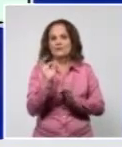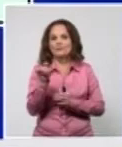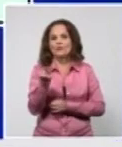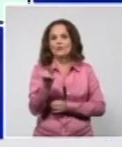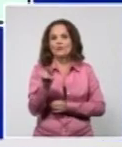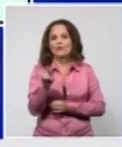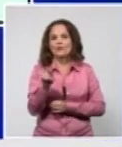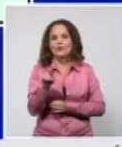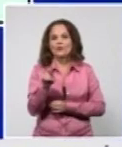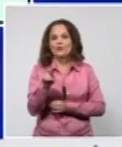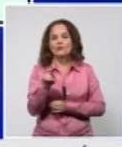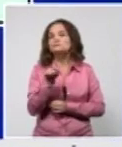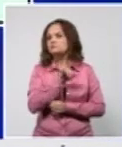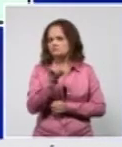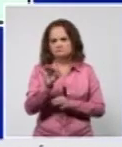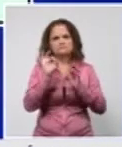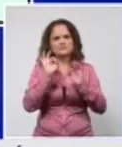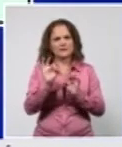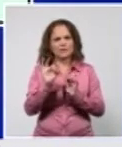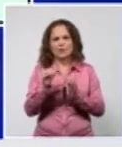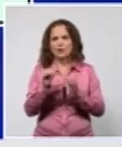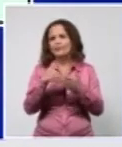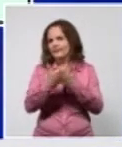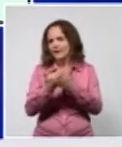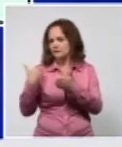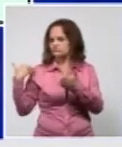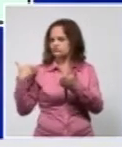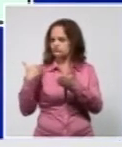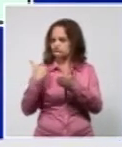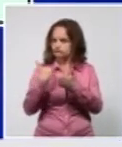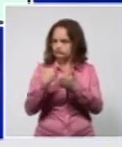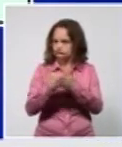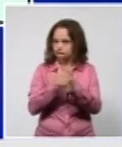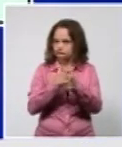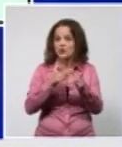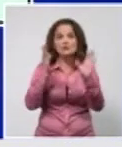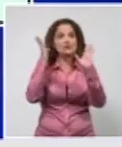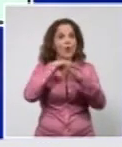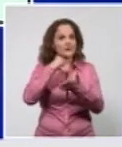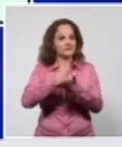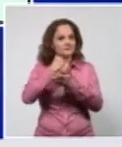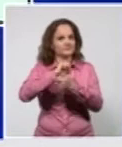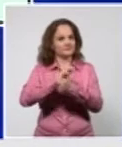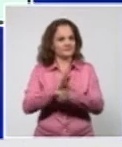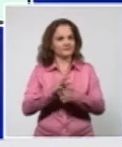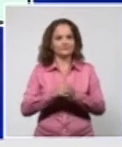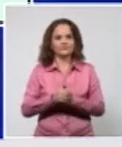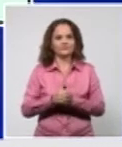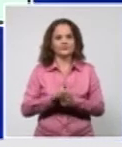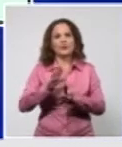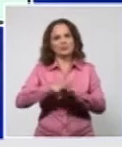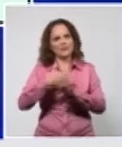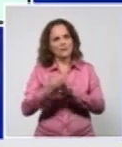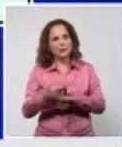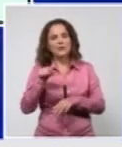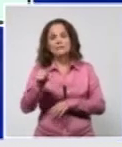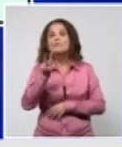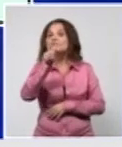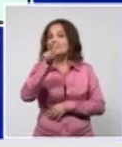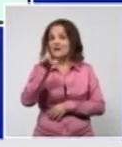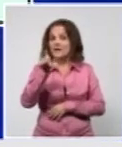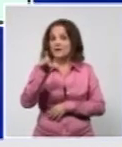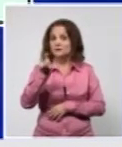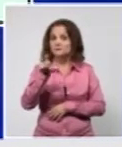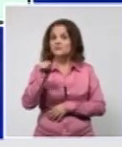the last 15 days. However, Holguín and Camagüey have presented a positive indicator